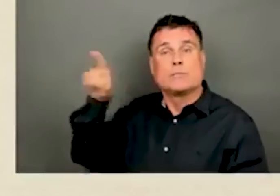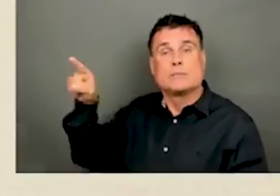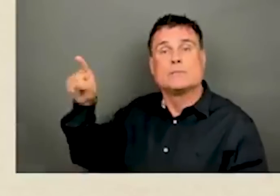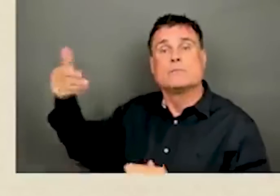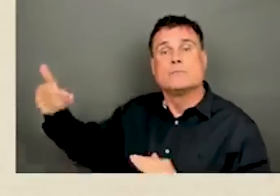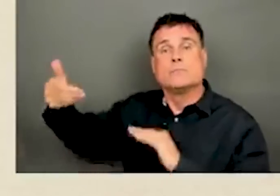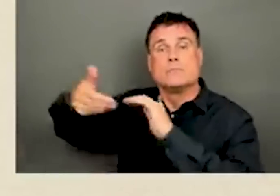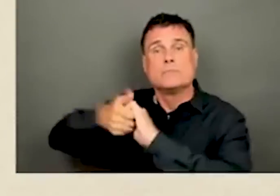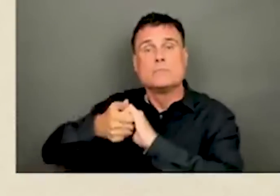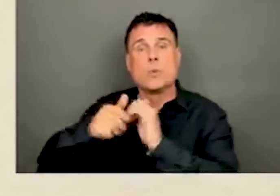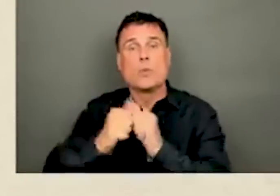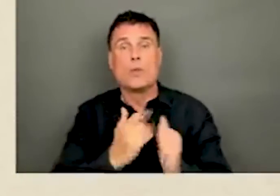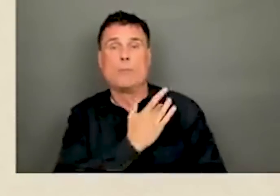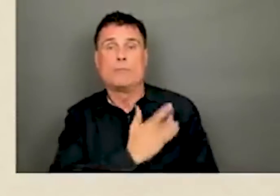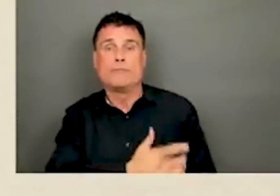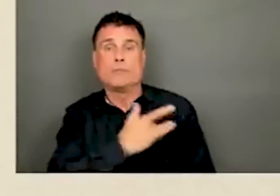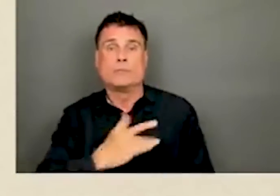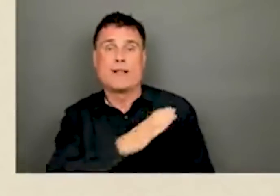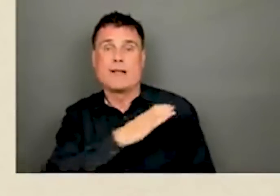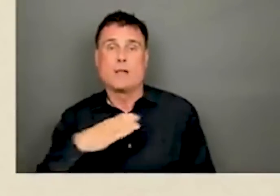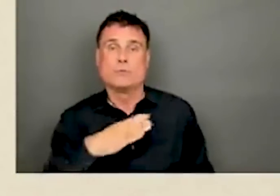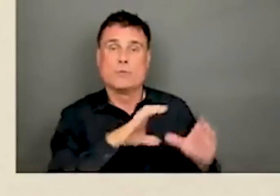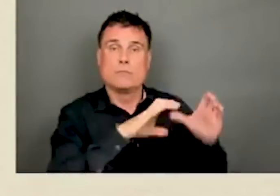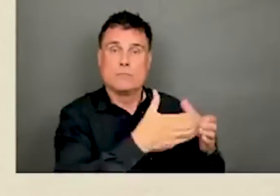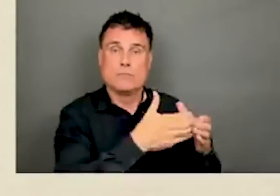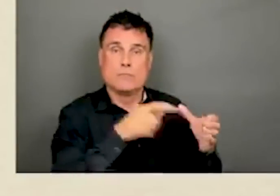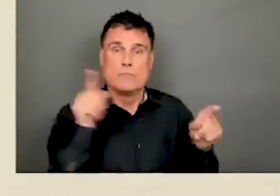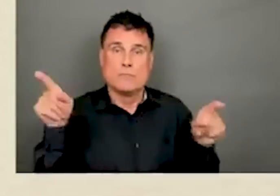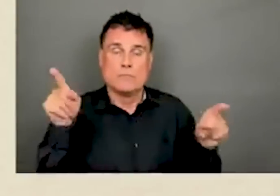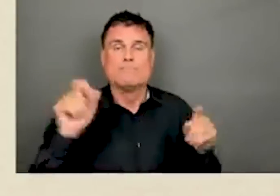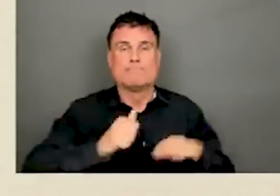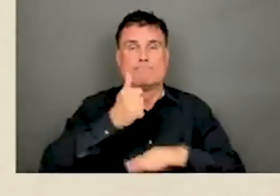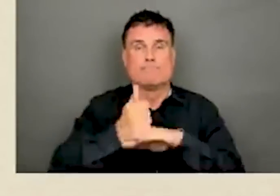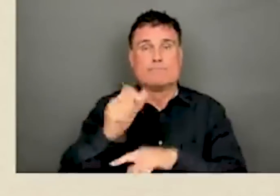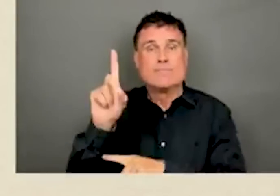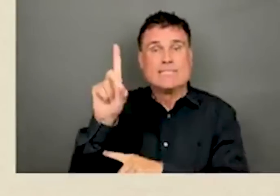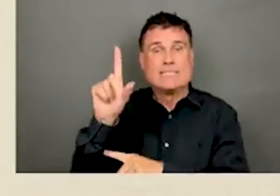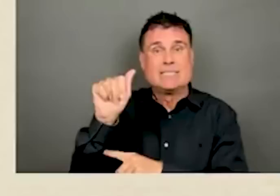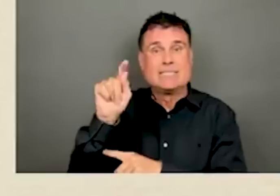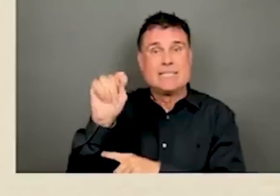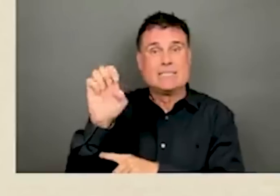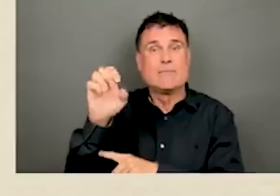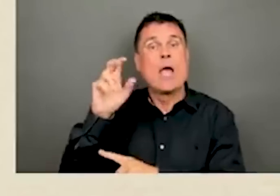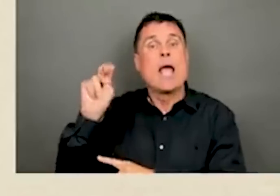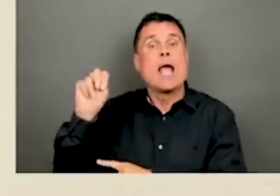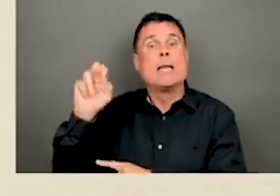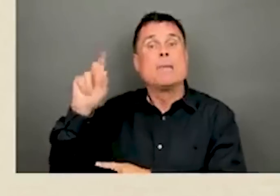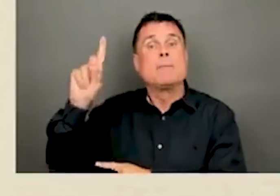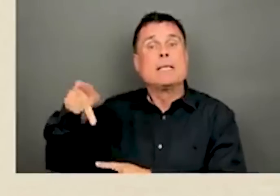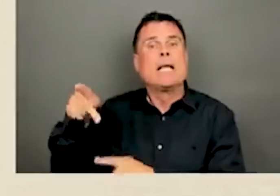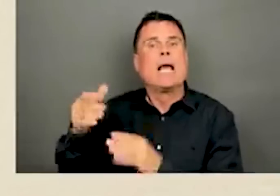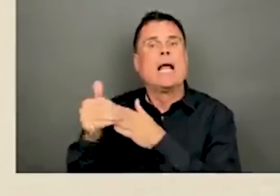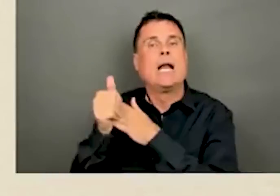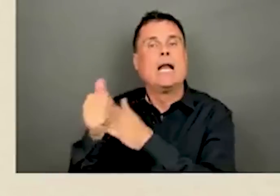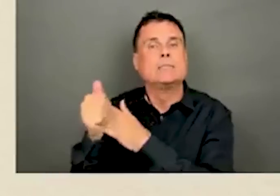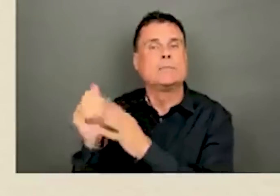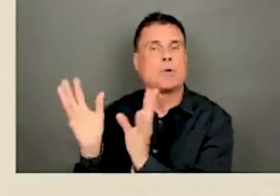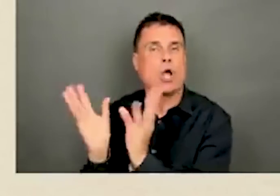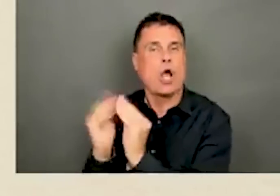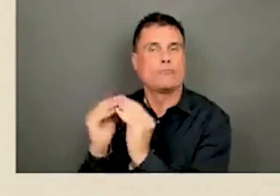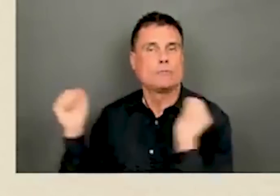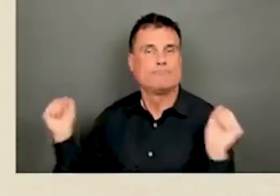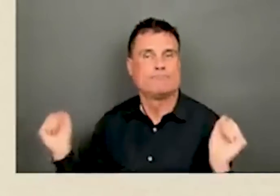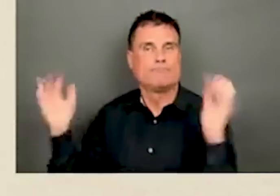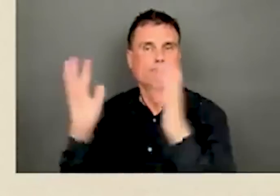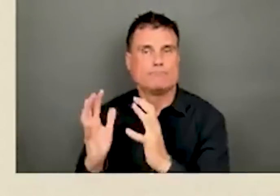select a date in the fall for a leadership convention. This has been the thrill of my life to be the Premier of